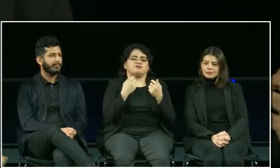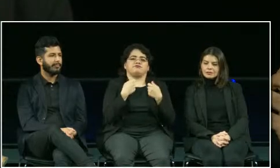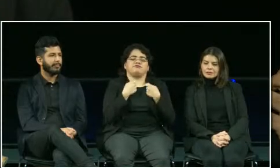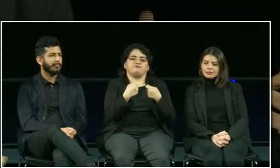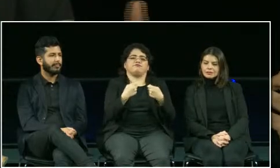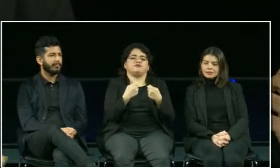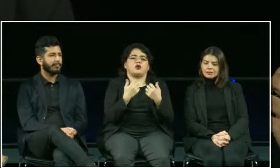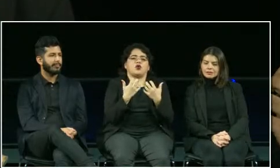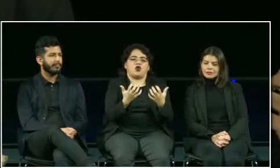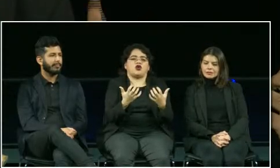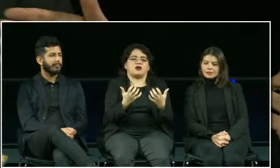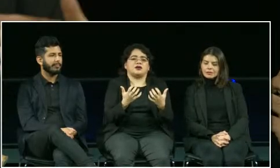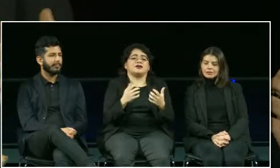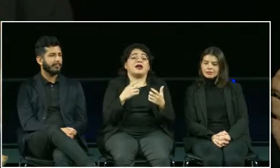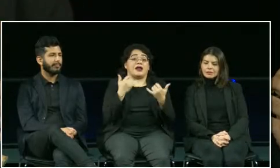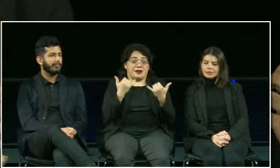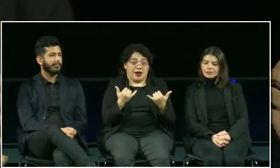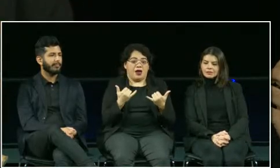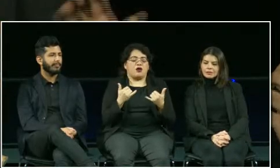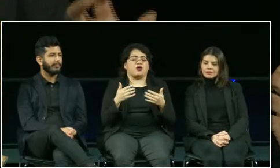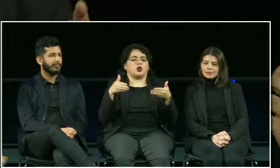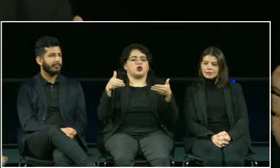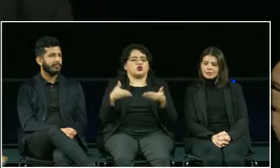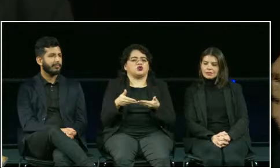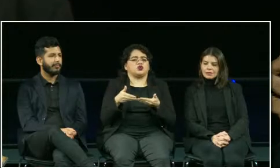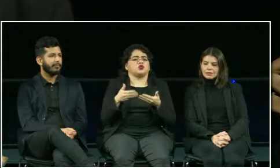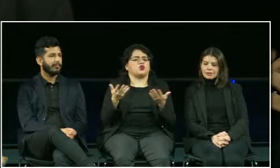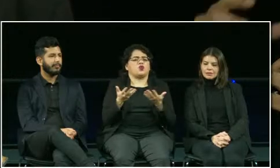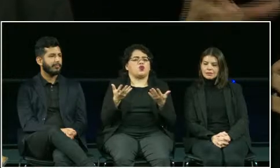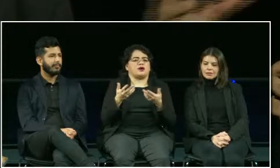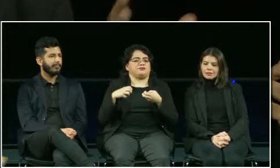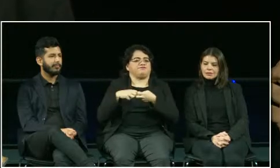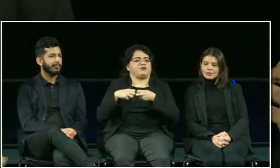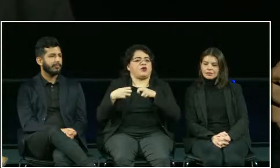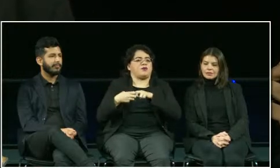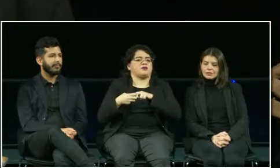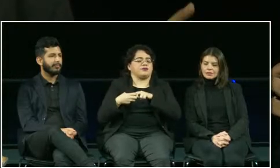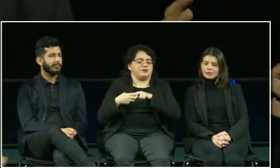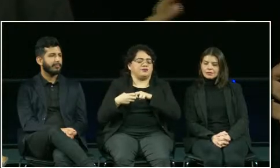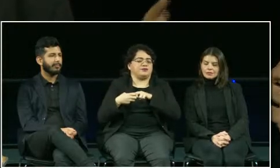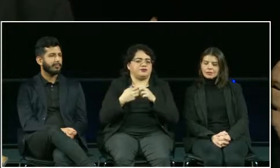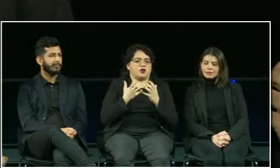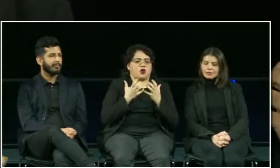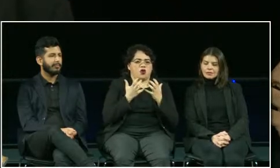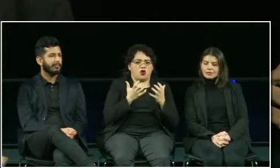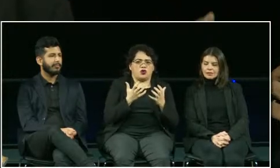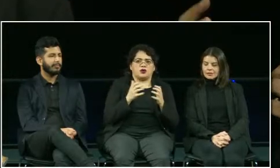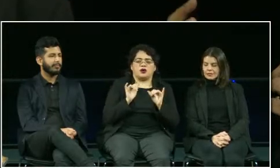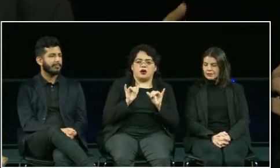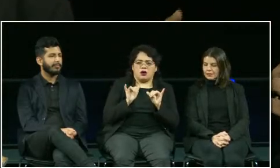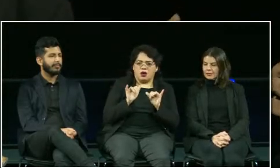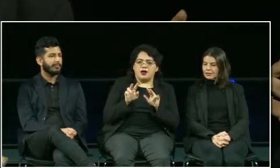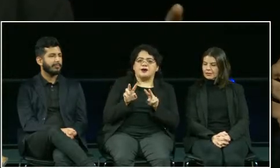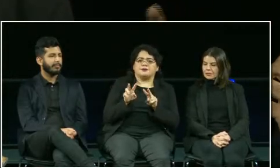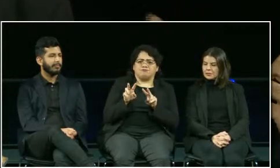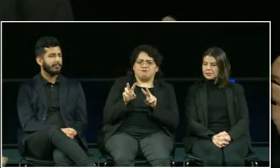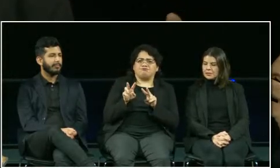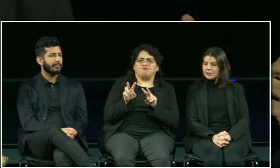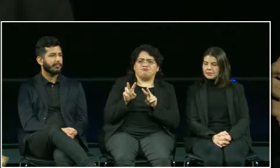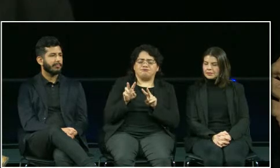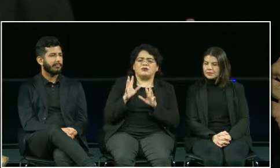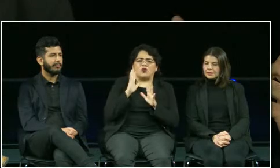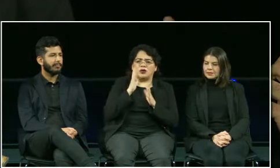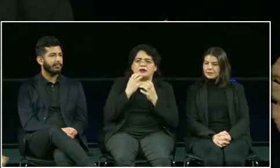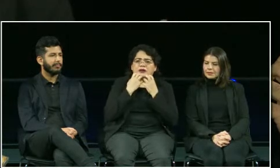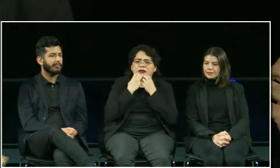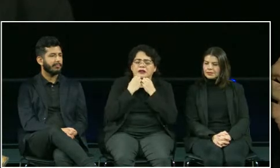bring problematic for this girl. And slowly the audience will begin to care a lot about her. Whatever is not